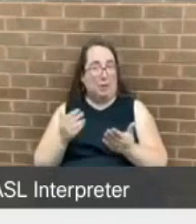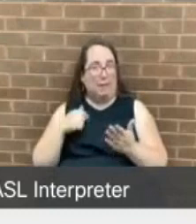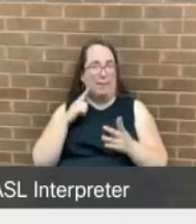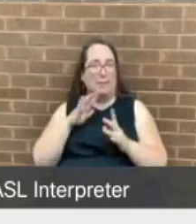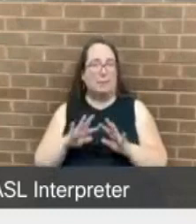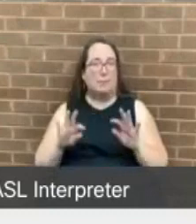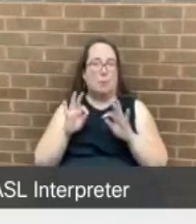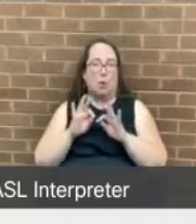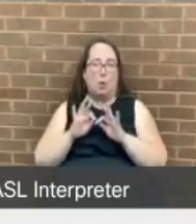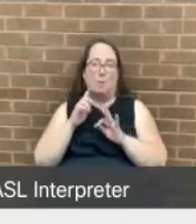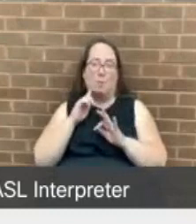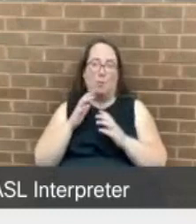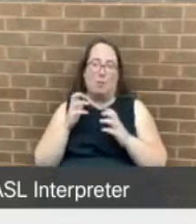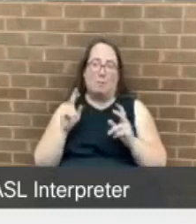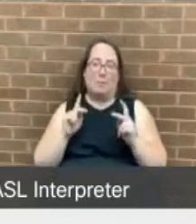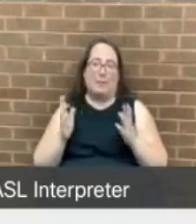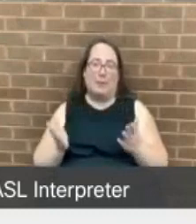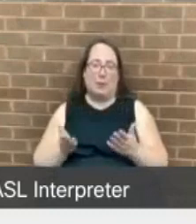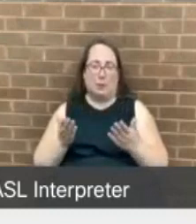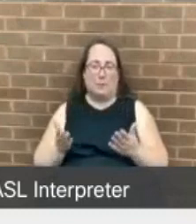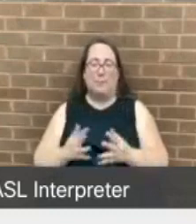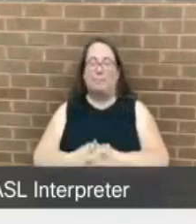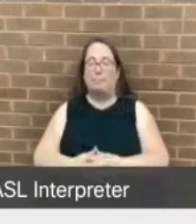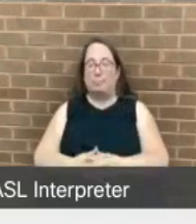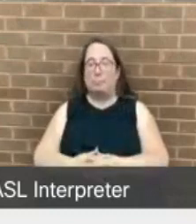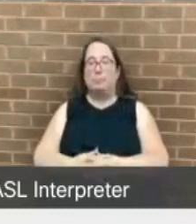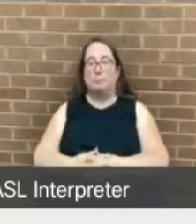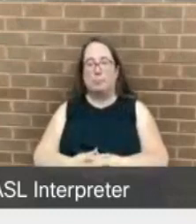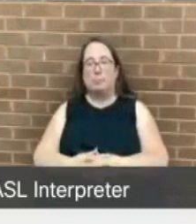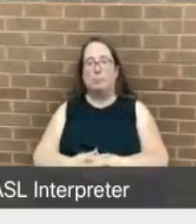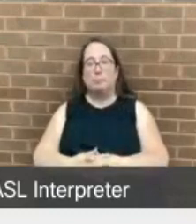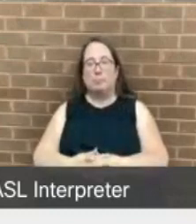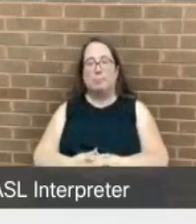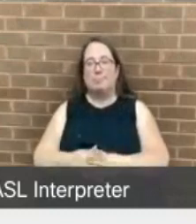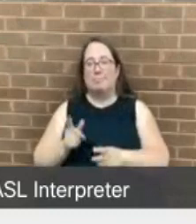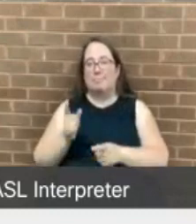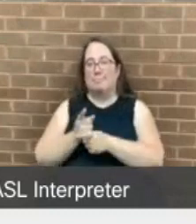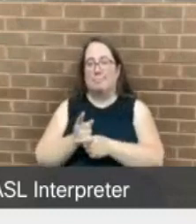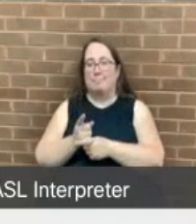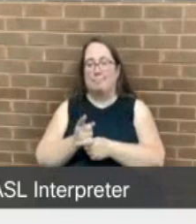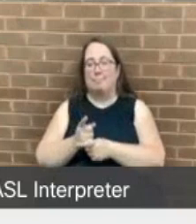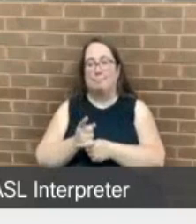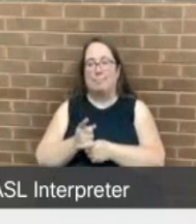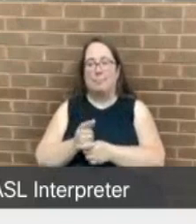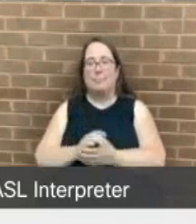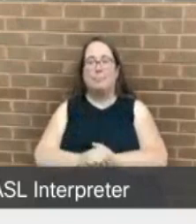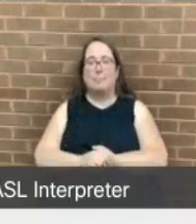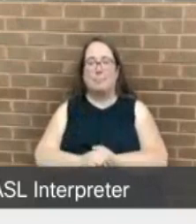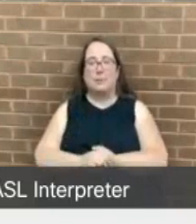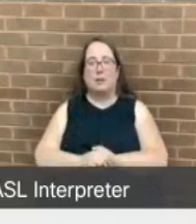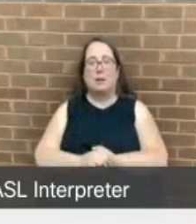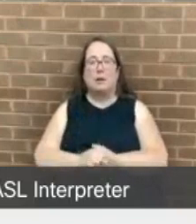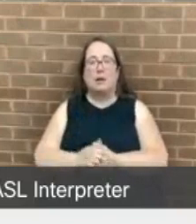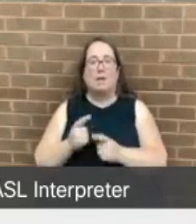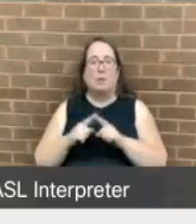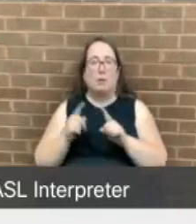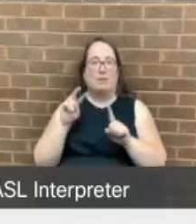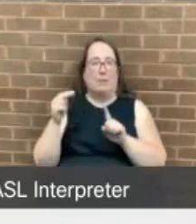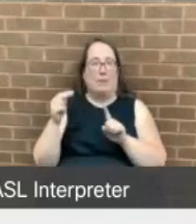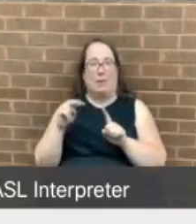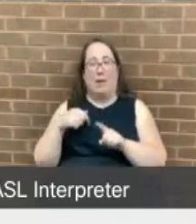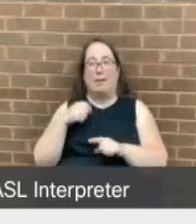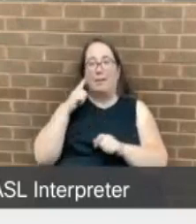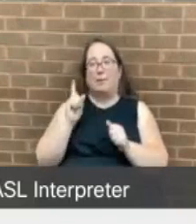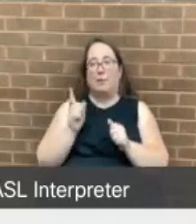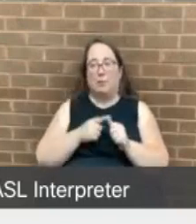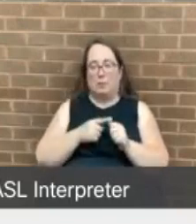a lot of our constituents. Sure, sure. Absolutely, Senator Lamb, good to see you. Let me just kind of address it from a couple of different layers. You know, I think first and foremost,